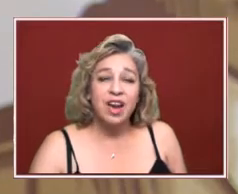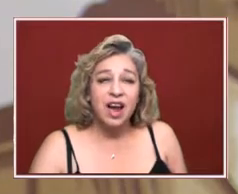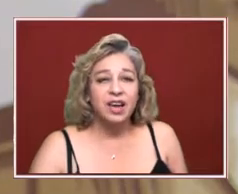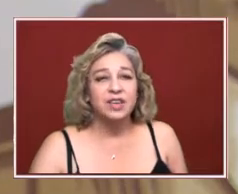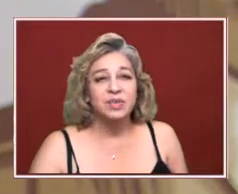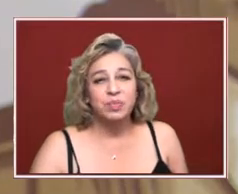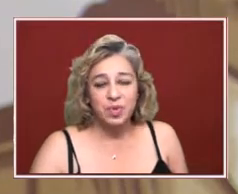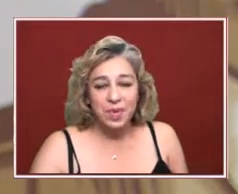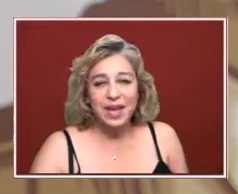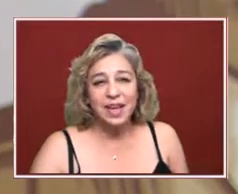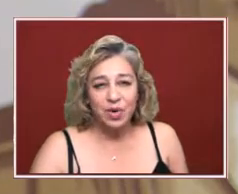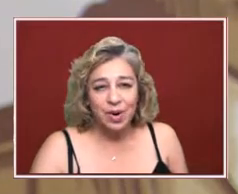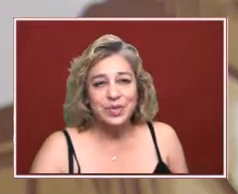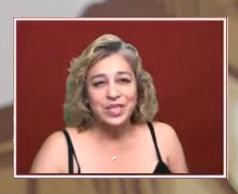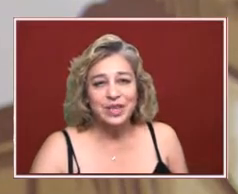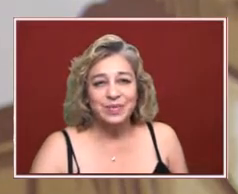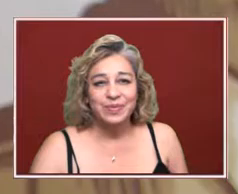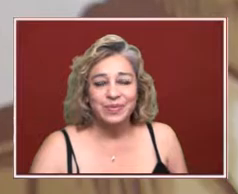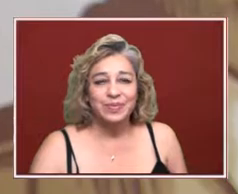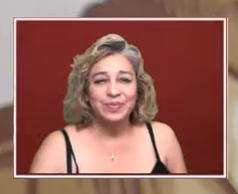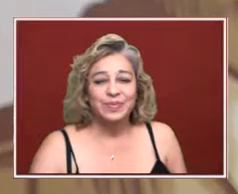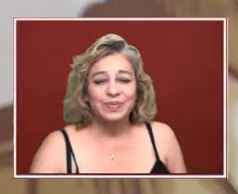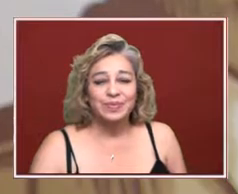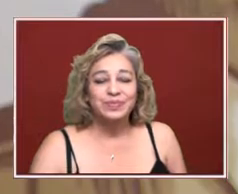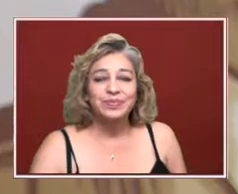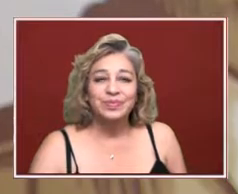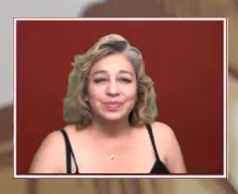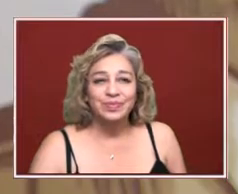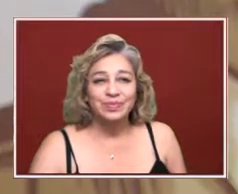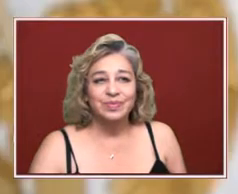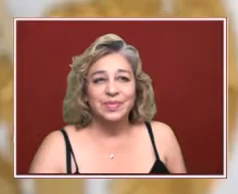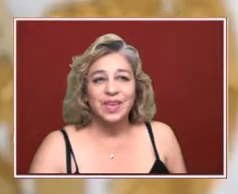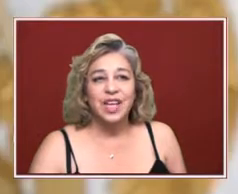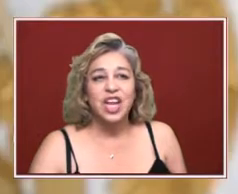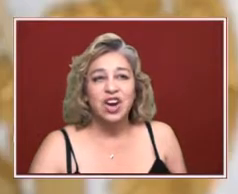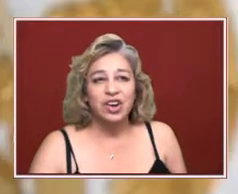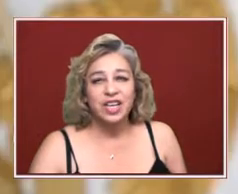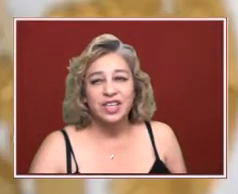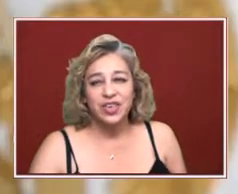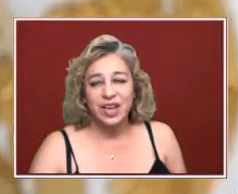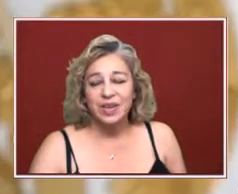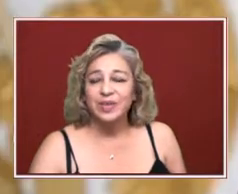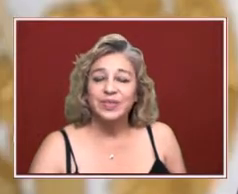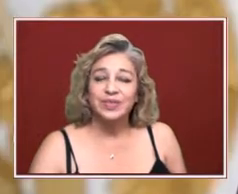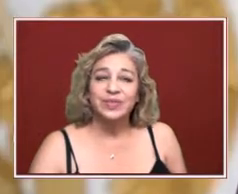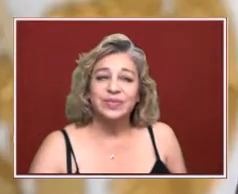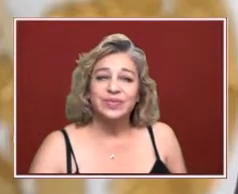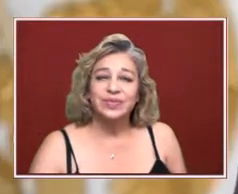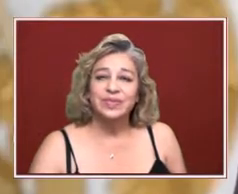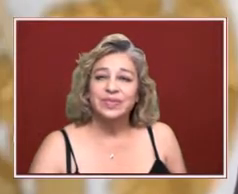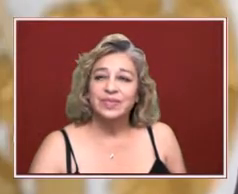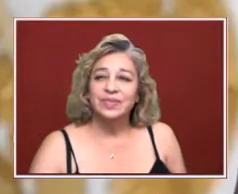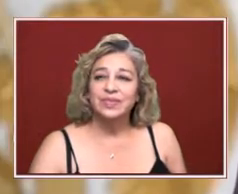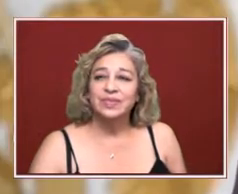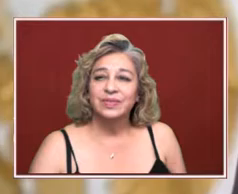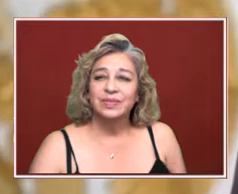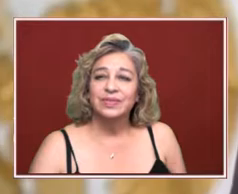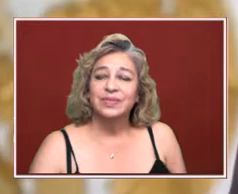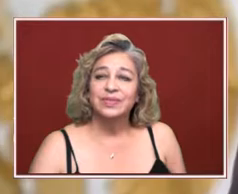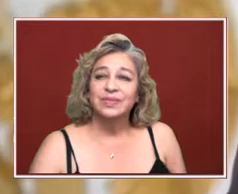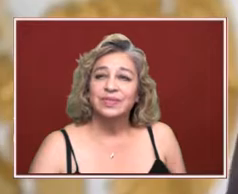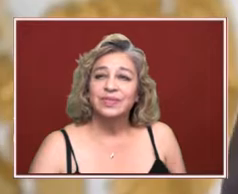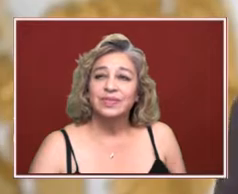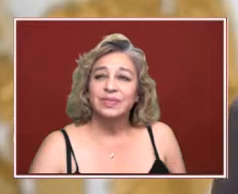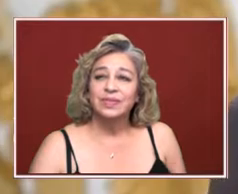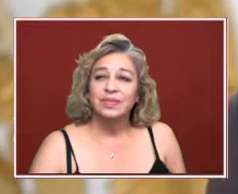Of not permitting corruption. En el país. In our country. Eso